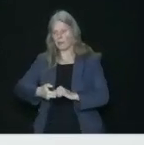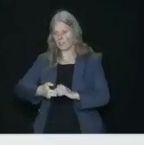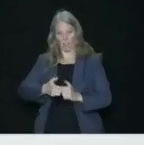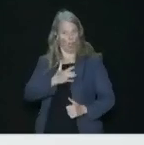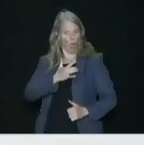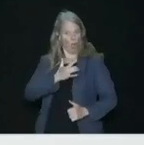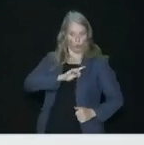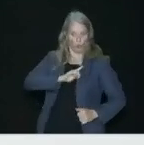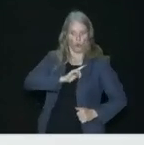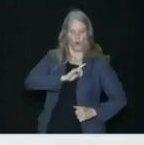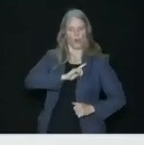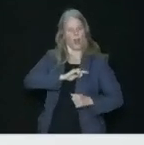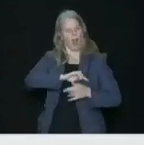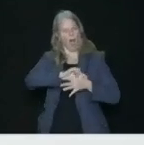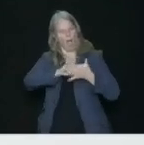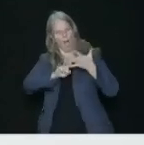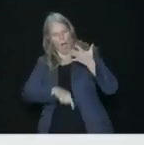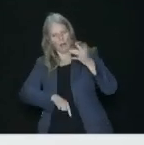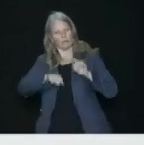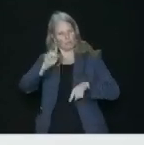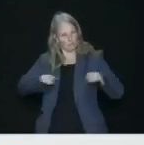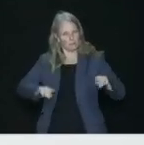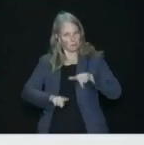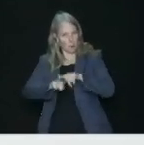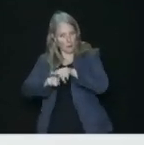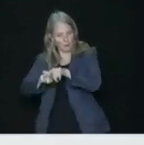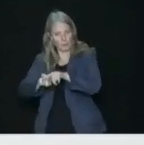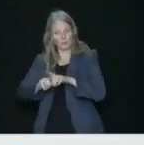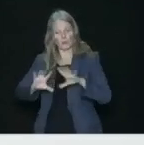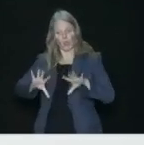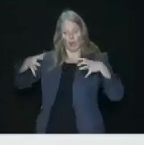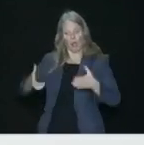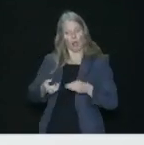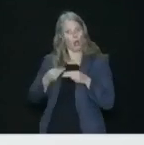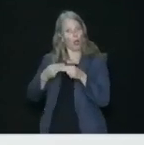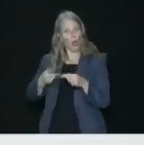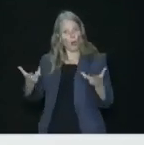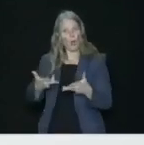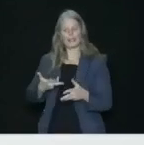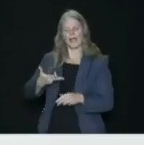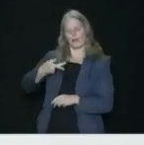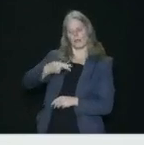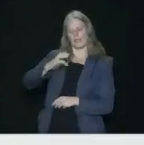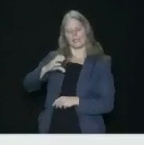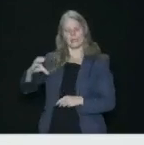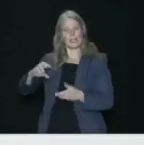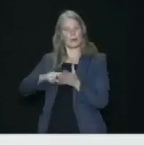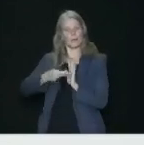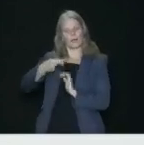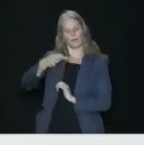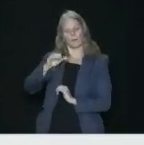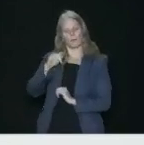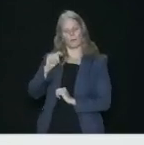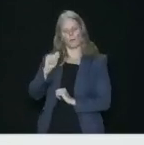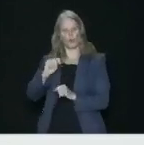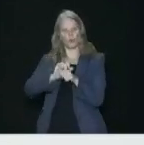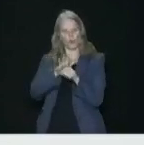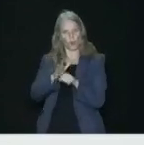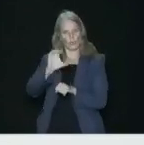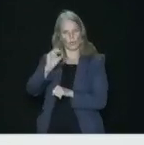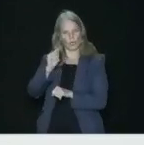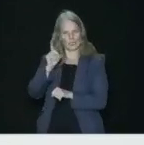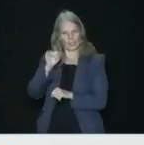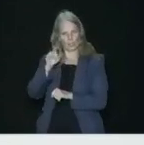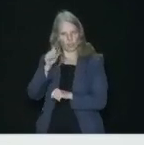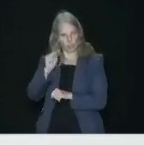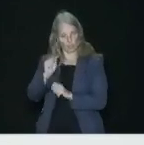heart palpitations. Collectively, they've come to be known as post-COVID-19 condition, or PCC, also